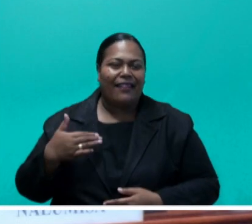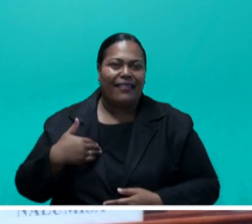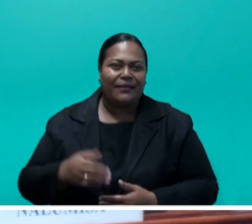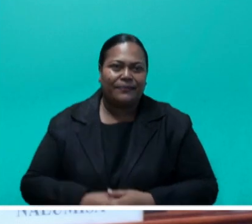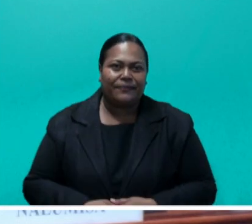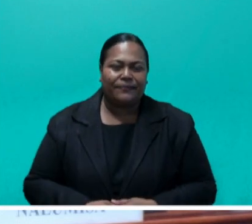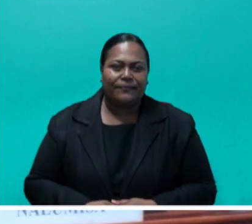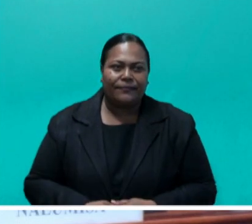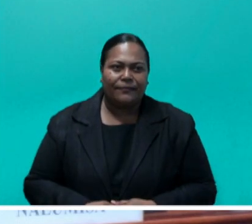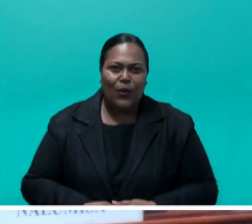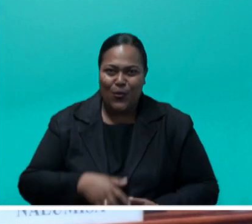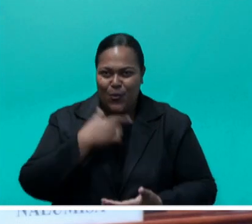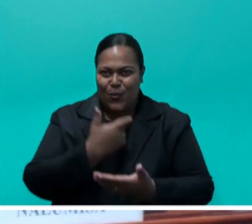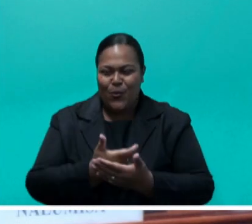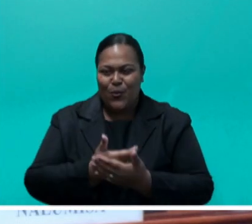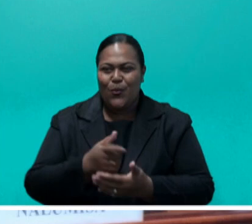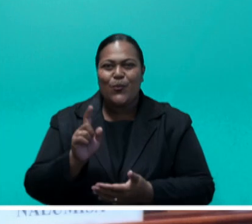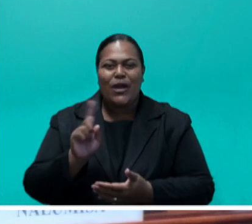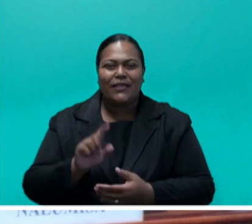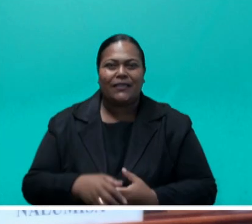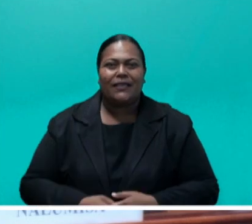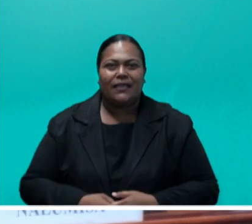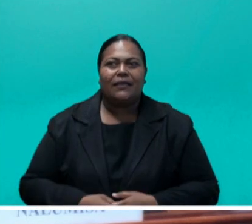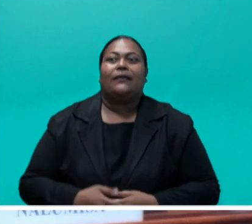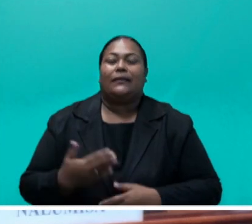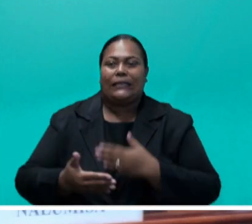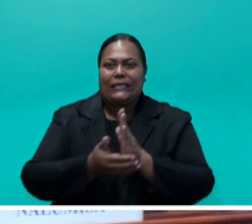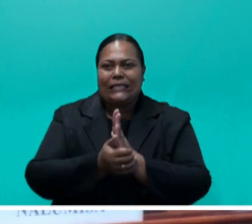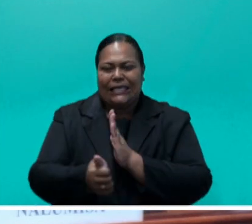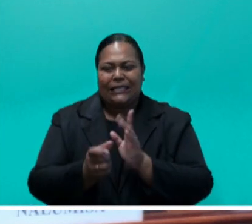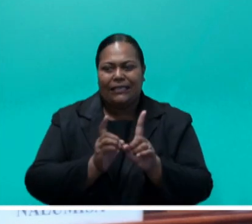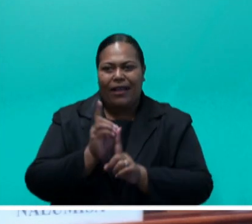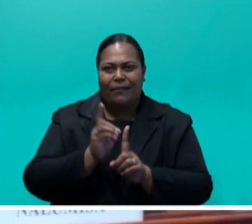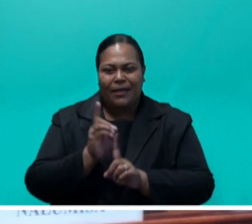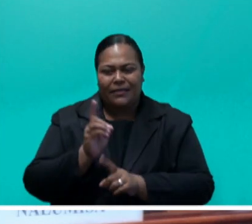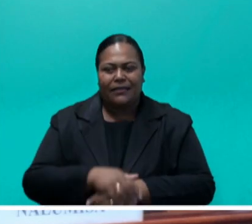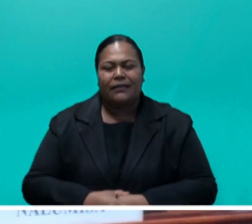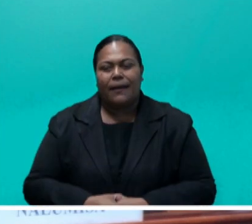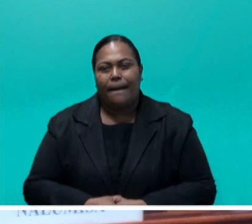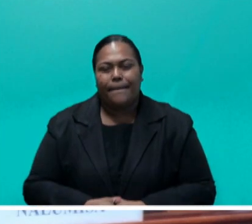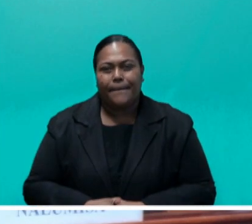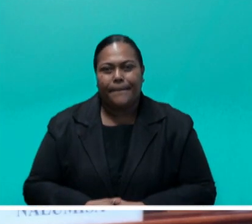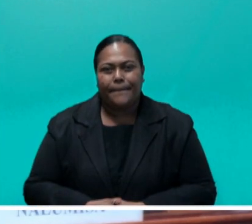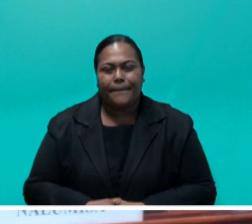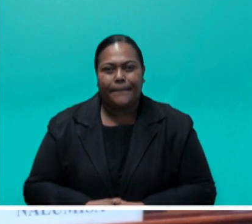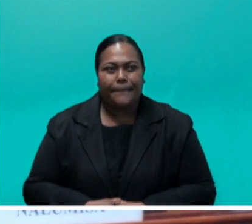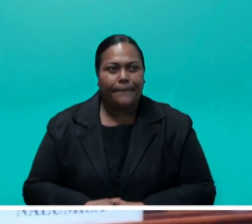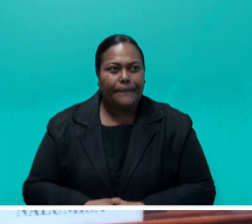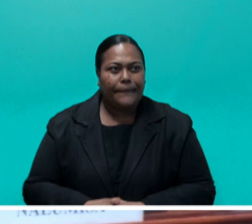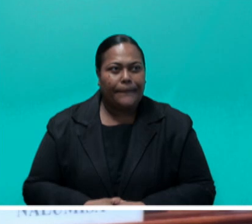Equally impressive is their pursuit of skills development, as they have honed